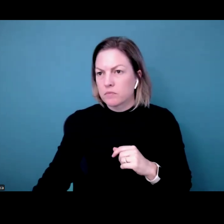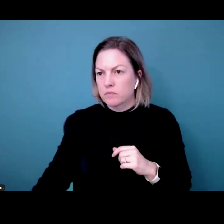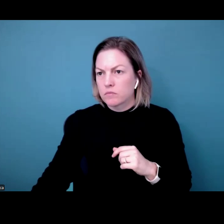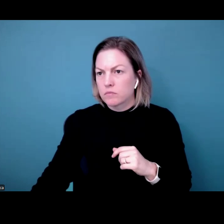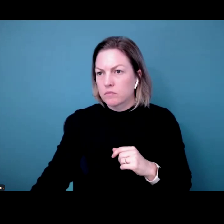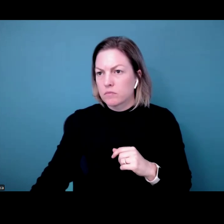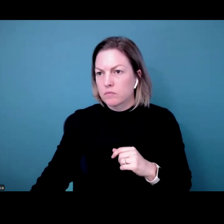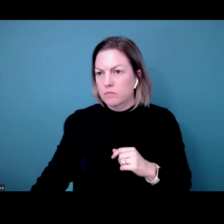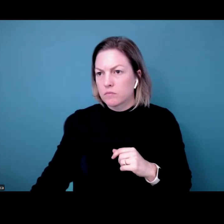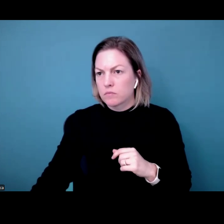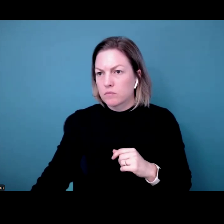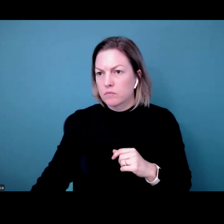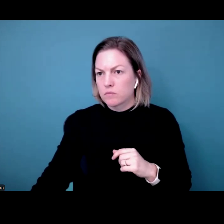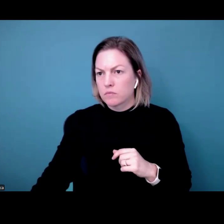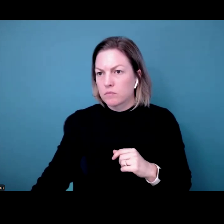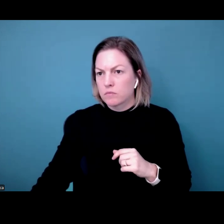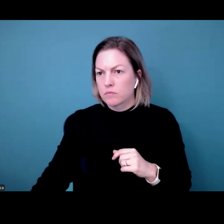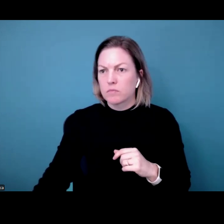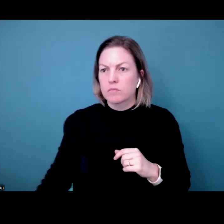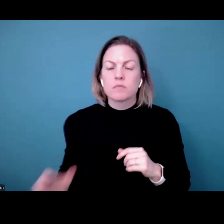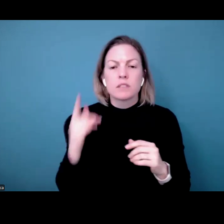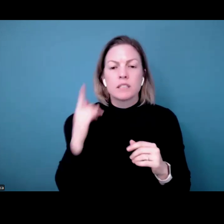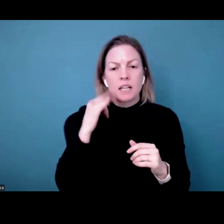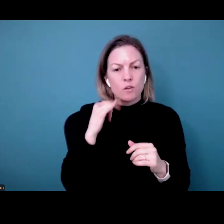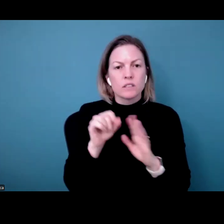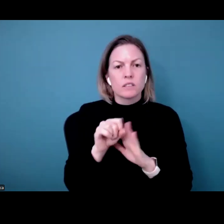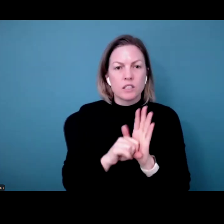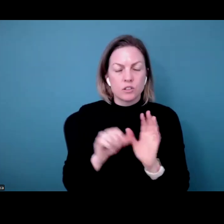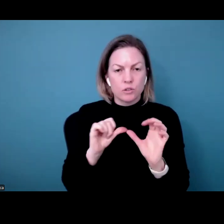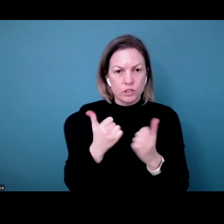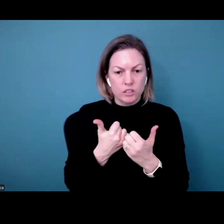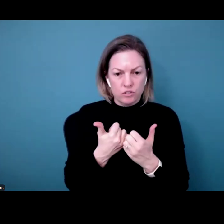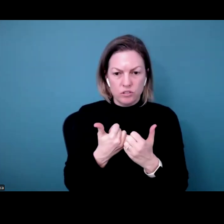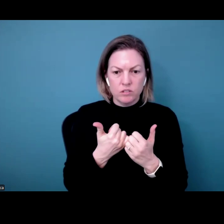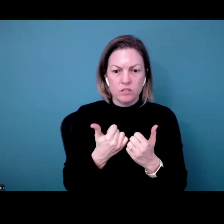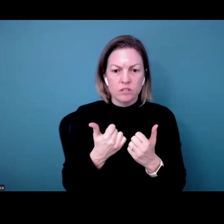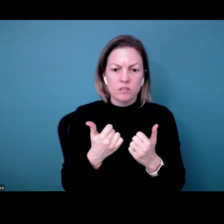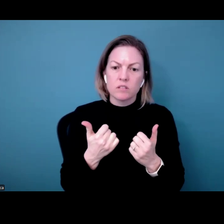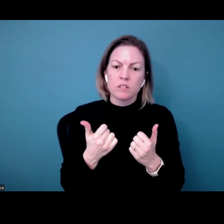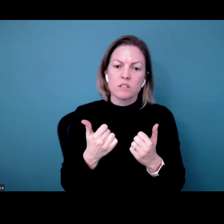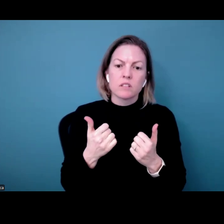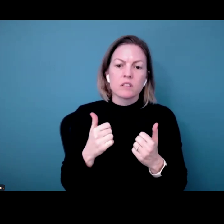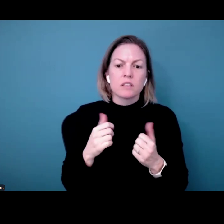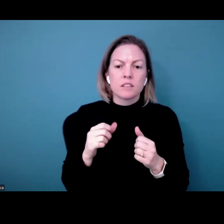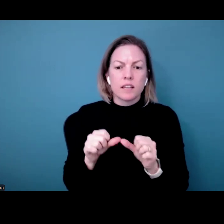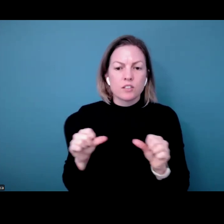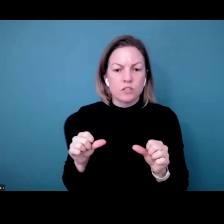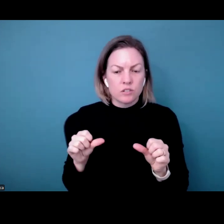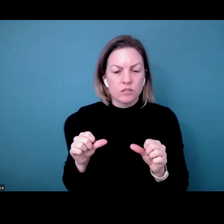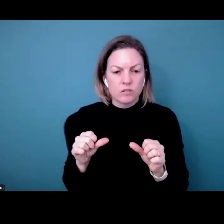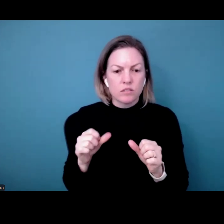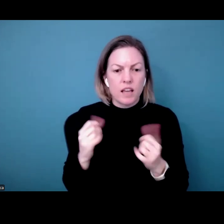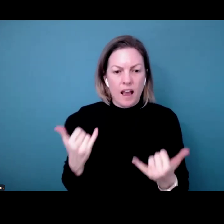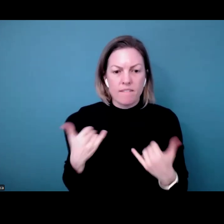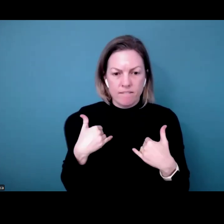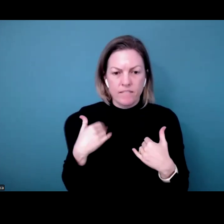State Association of Area Agencies on Aging, C4A, is holding their annual